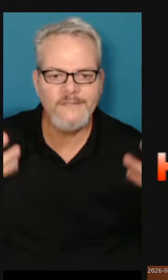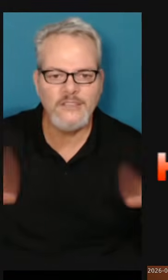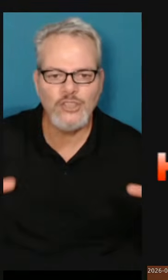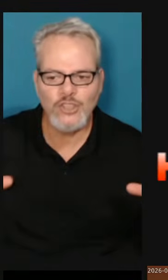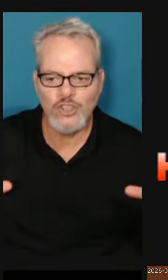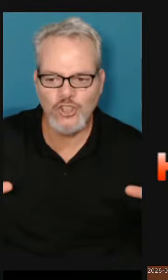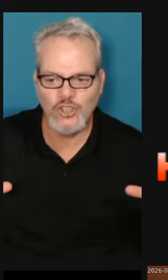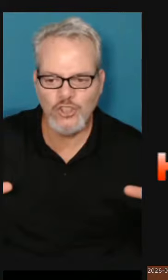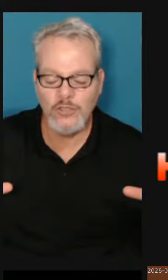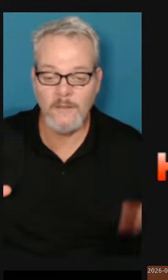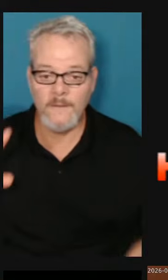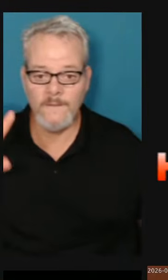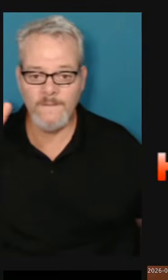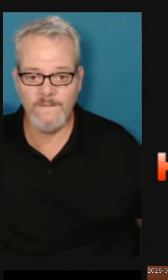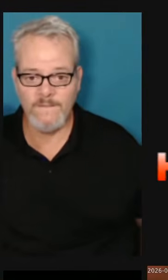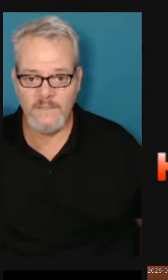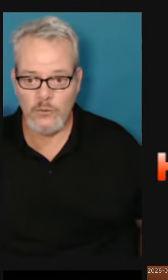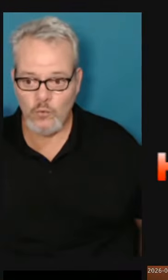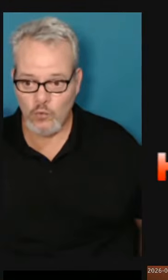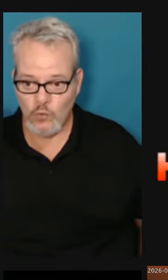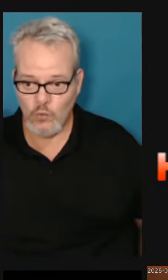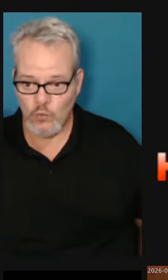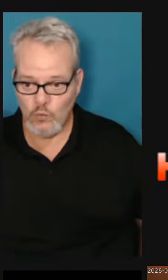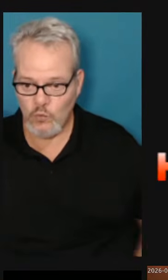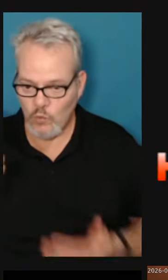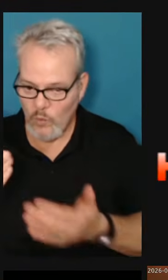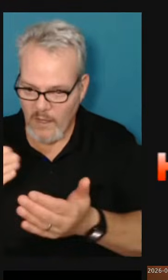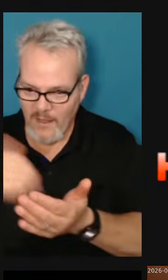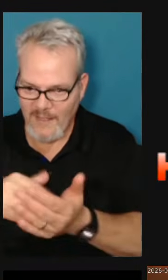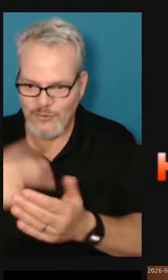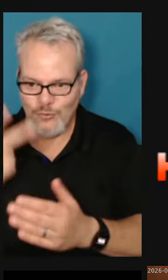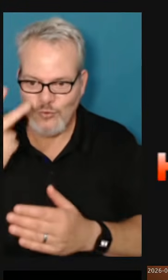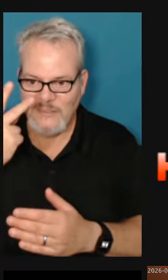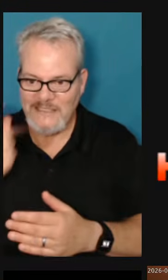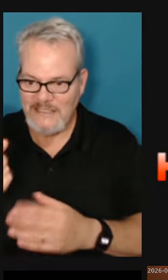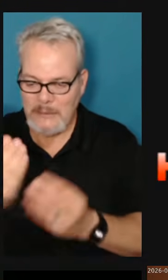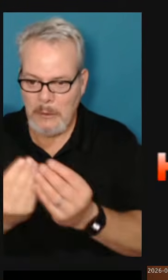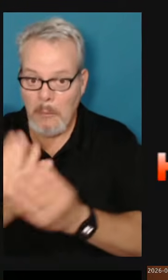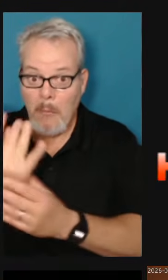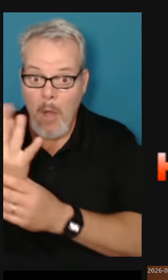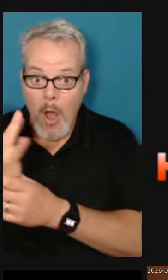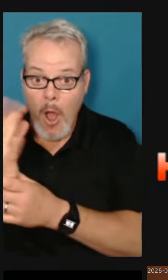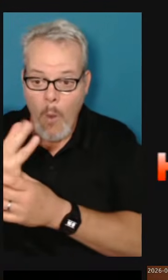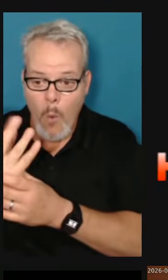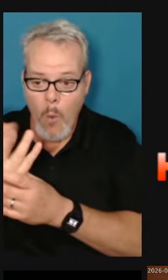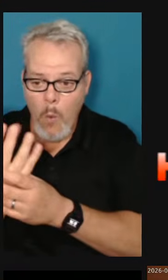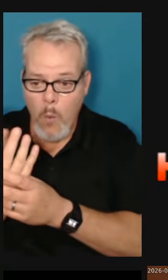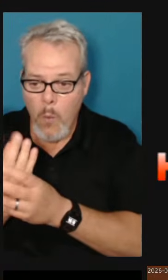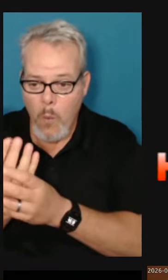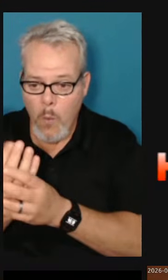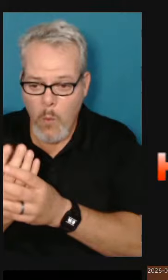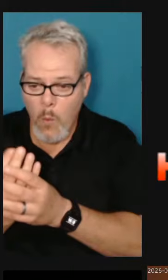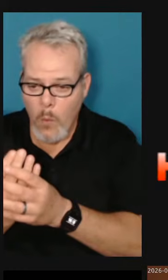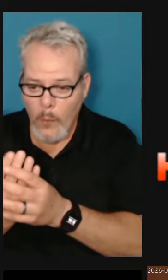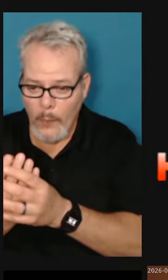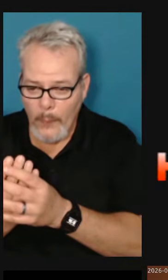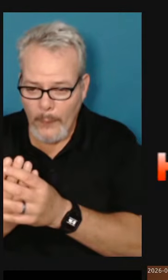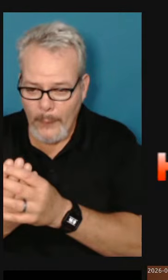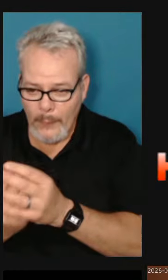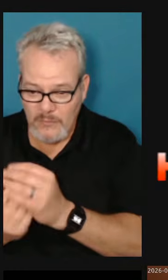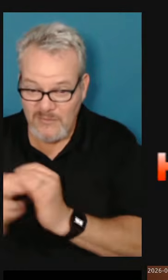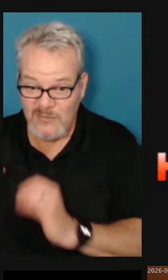And the V2 camera, the furthest one back that has the best field of view, you actually can see the top of the thing from here. Right? You see the north vent's